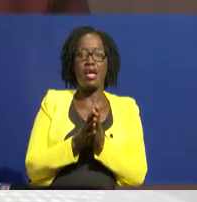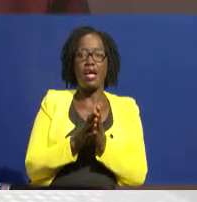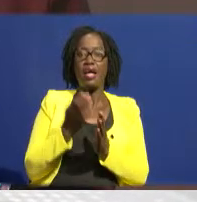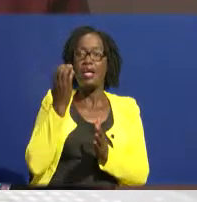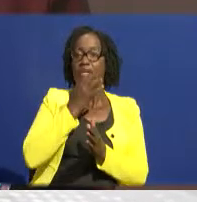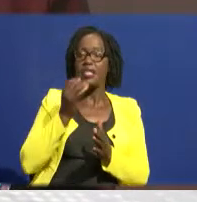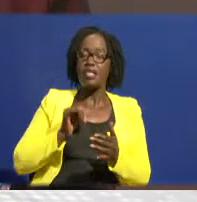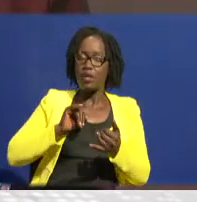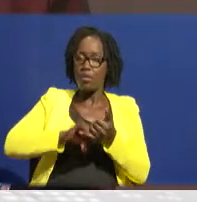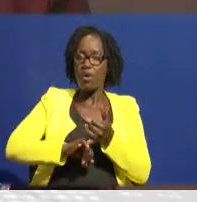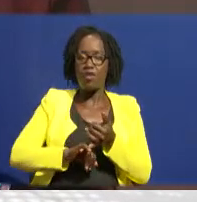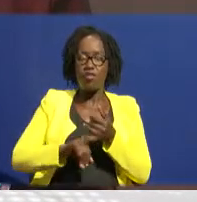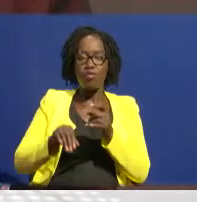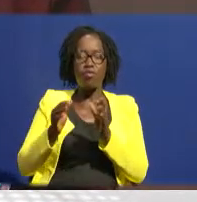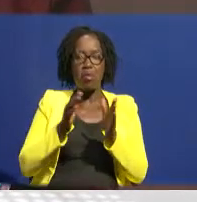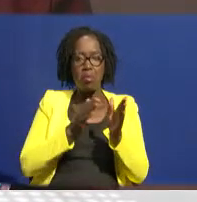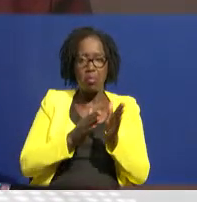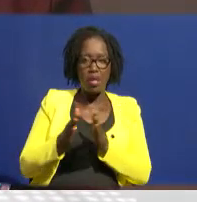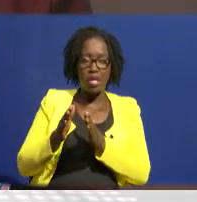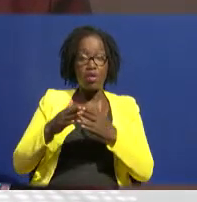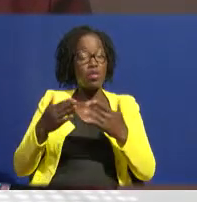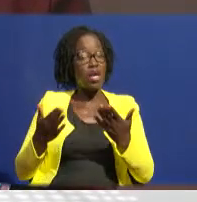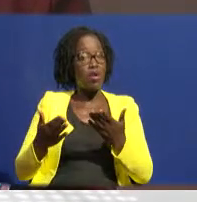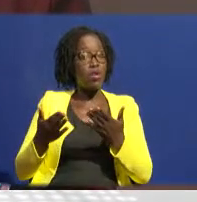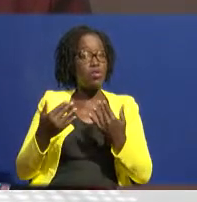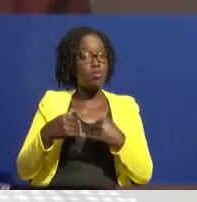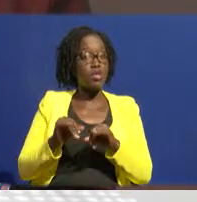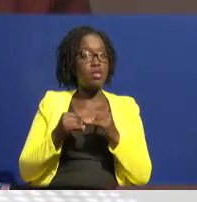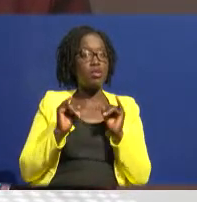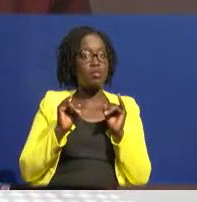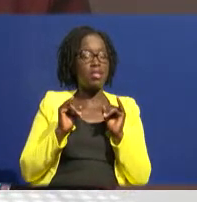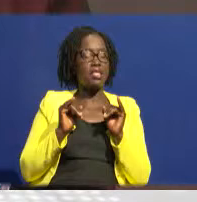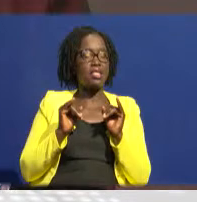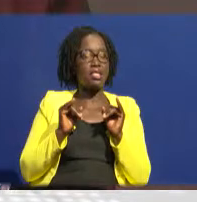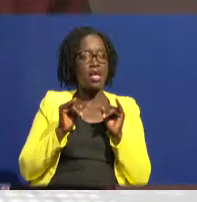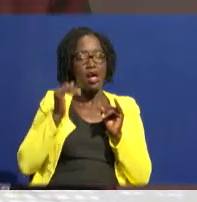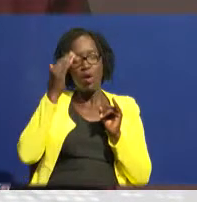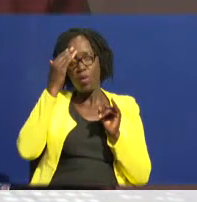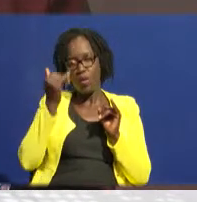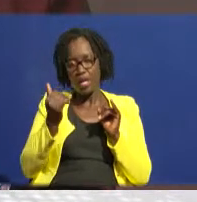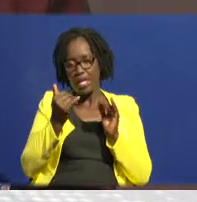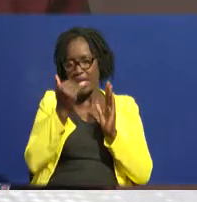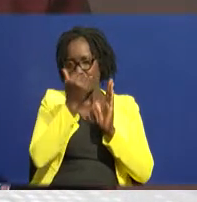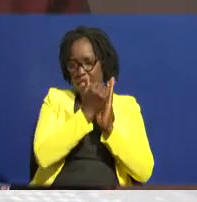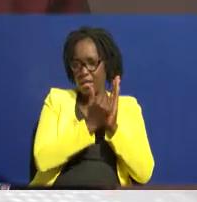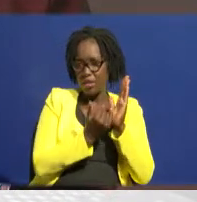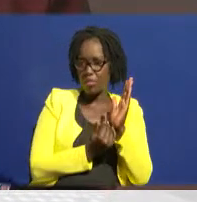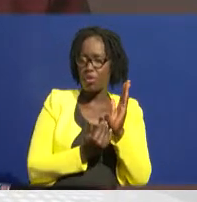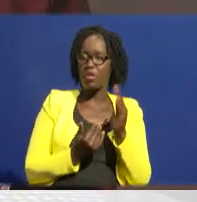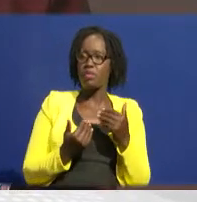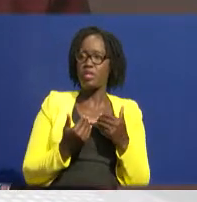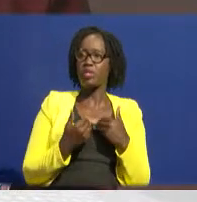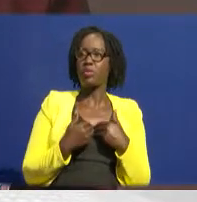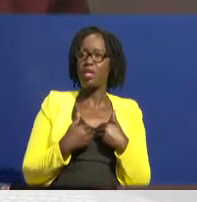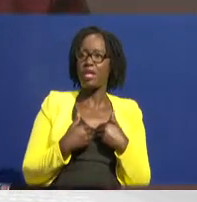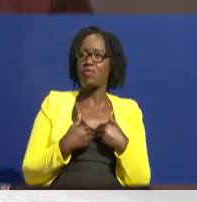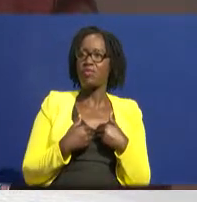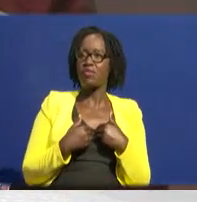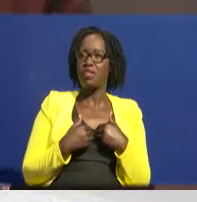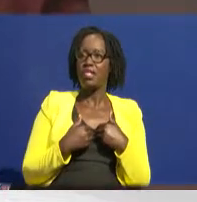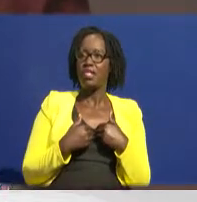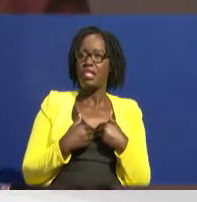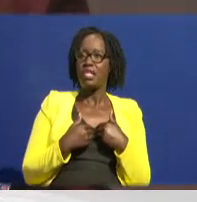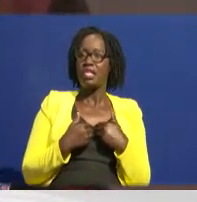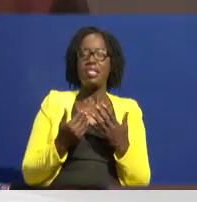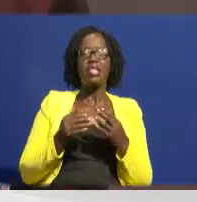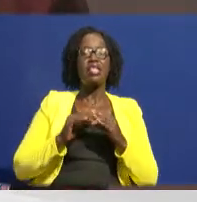Mm-hmm. And we are also drawing a plan on how that shall be done. Mm-hmm. Because the programs that we have they equip